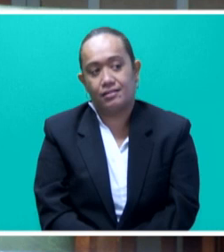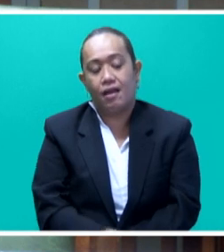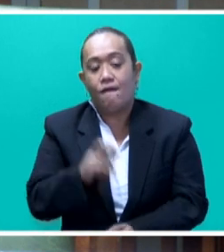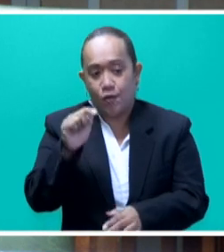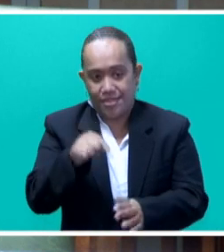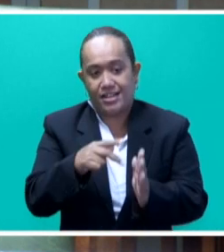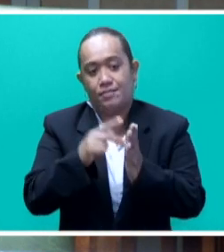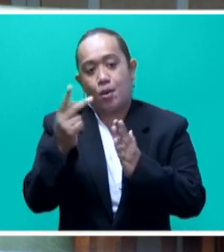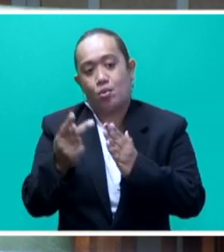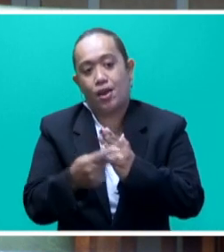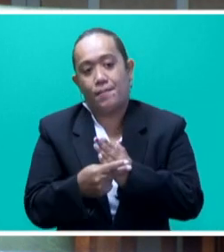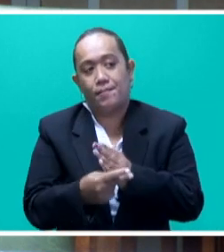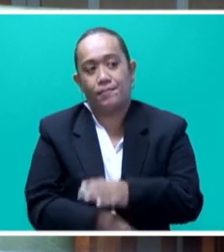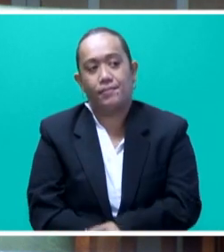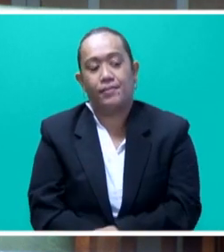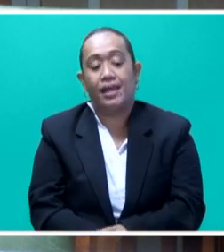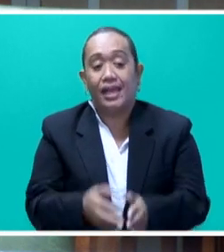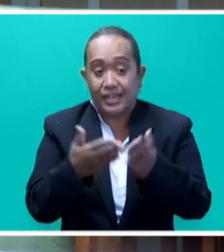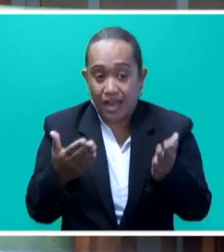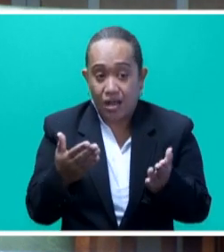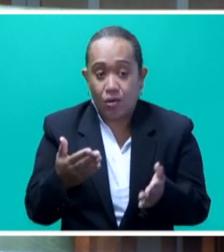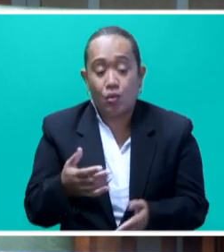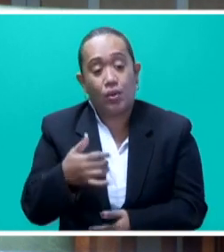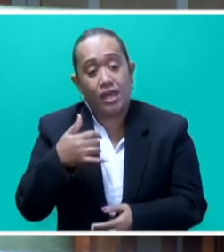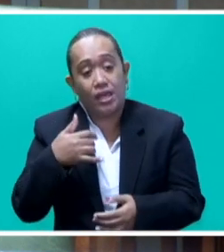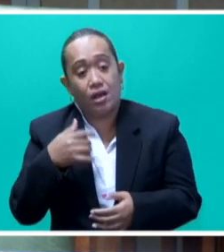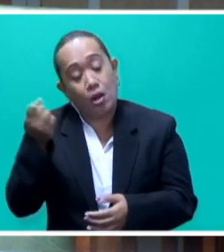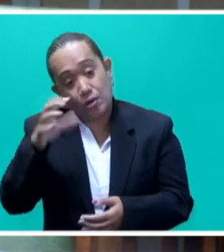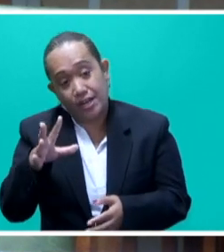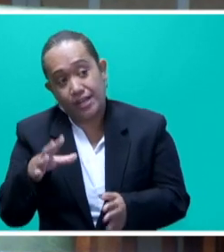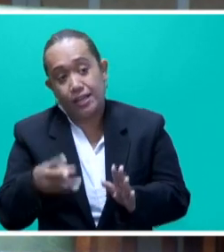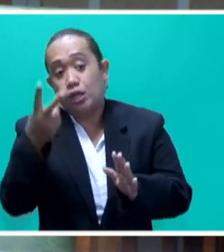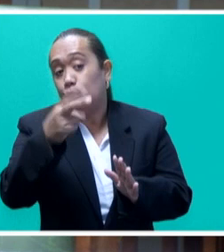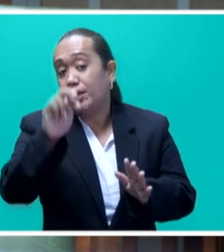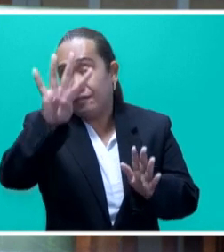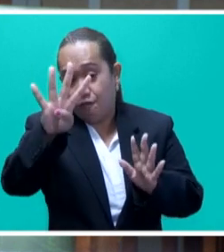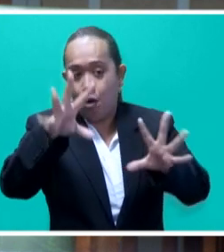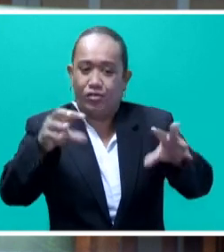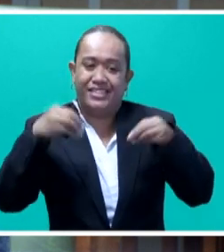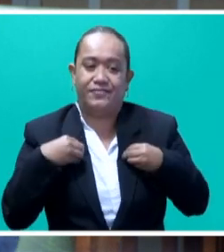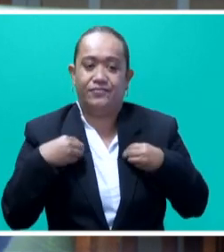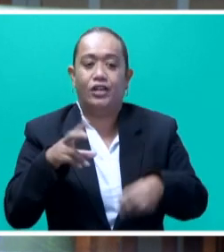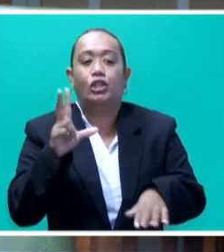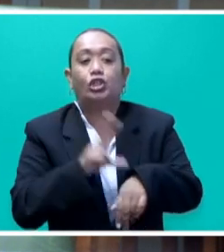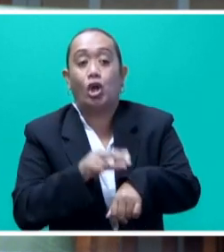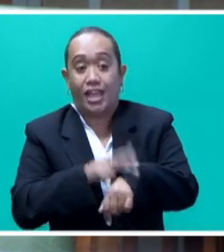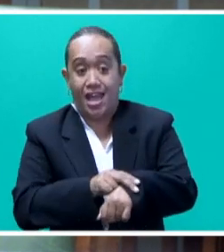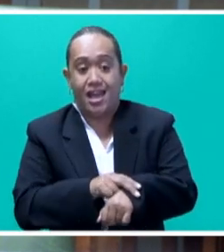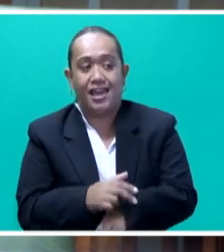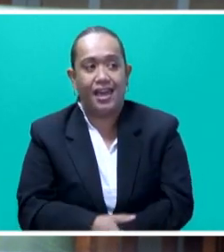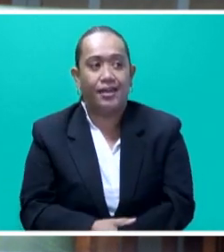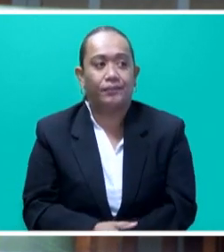program. We had called for expressions of interest, Mr. Speaker, sir. 24 expressions of interest were received. And I'd like to give a bit of